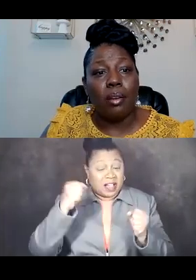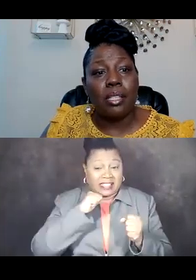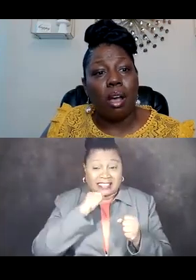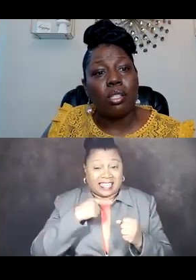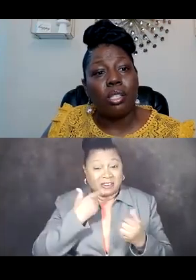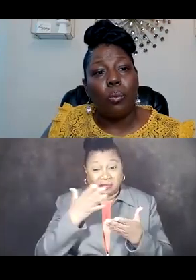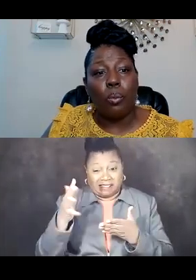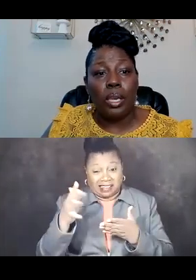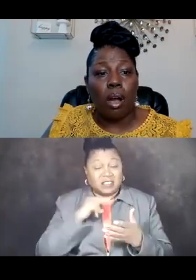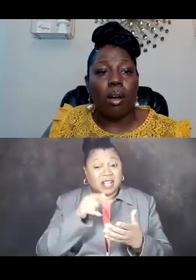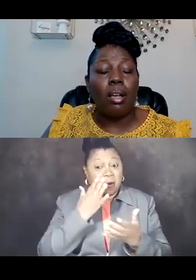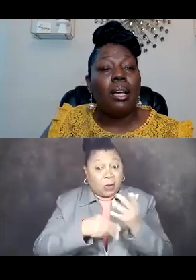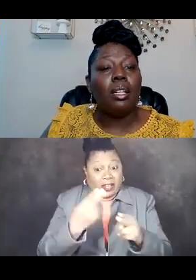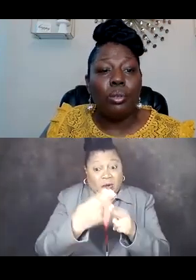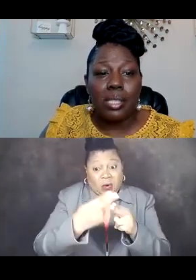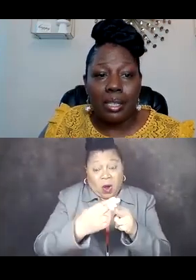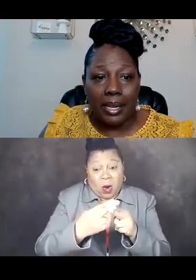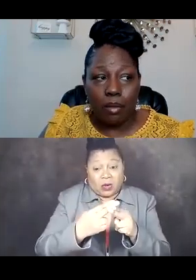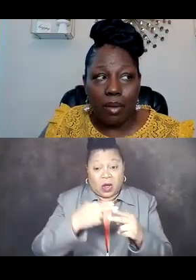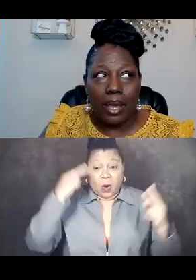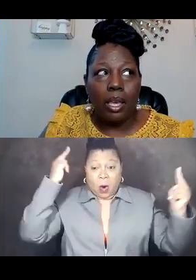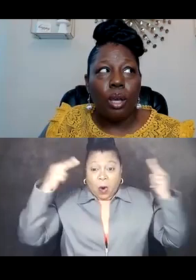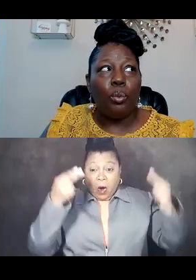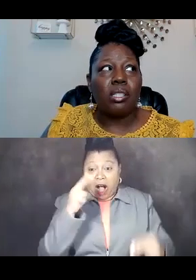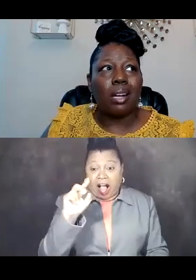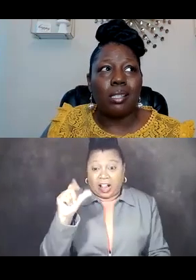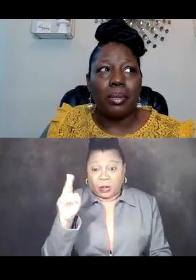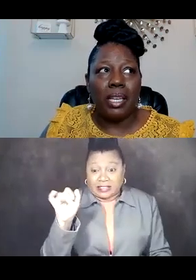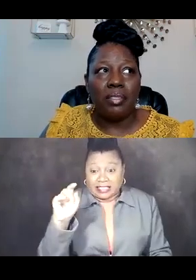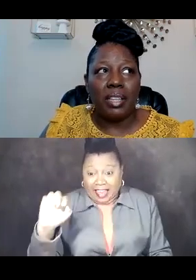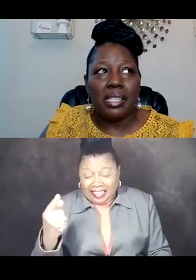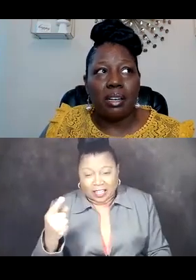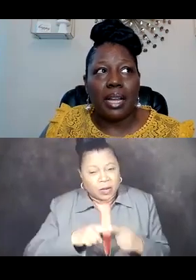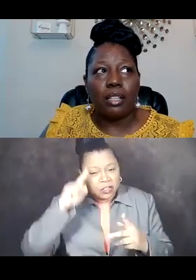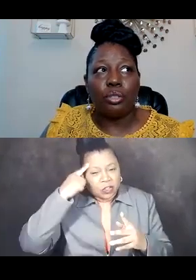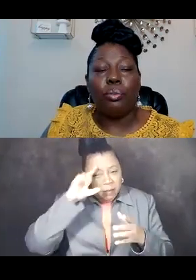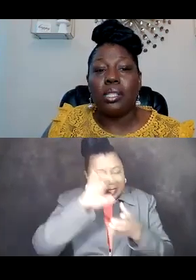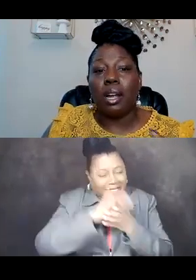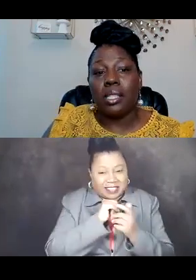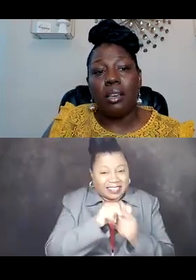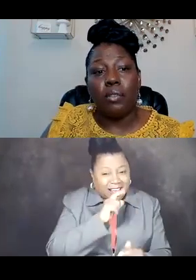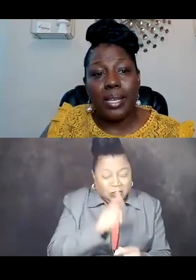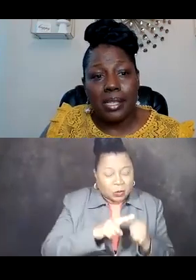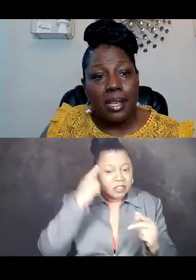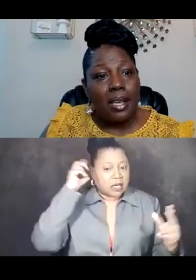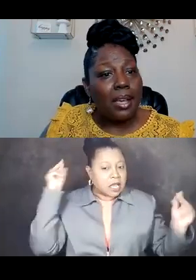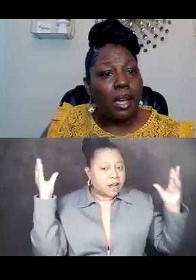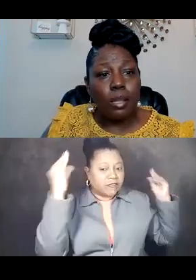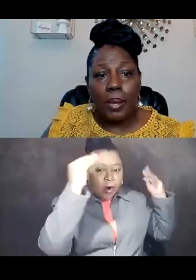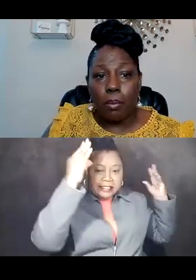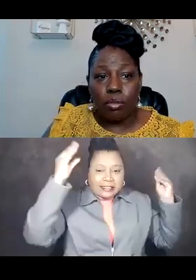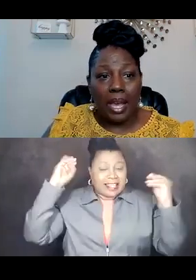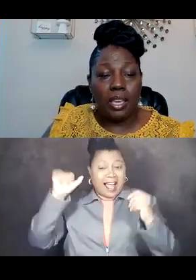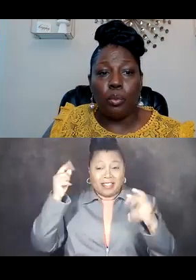so well. It's also what we call hallucinating, right? We start to believe things that are not true. We start to hear voices that